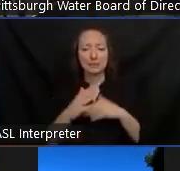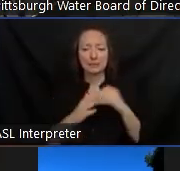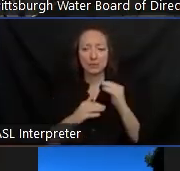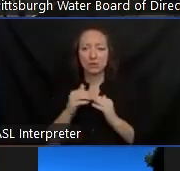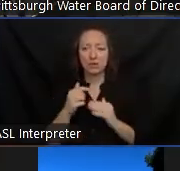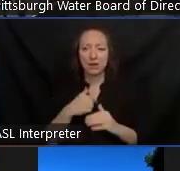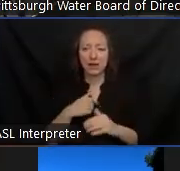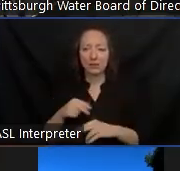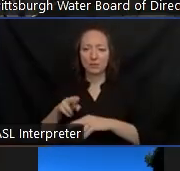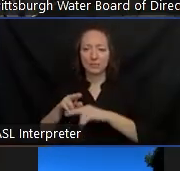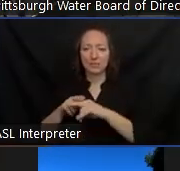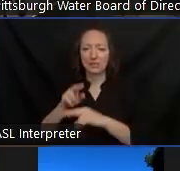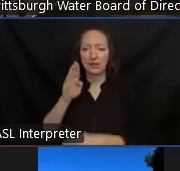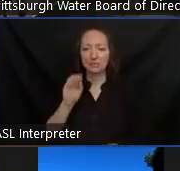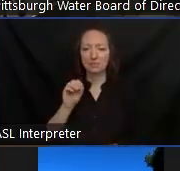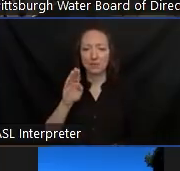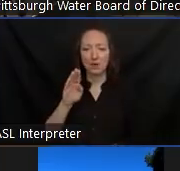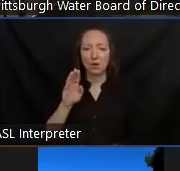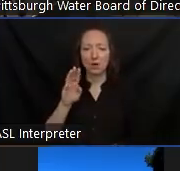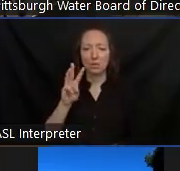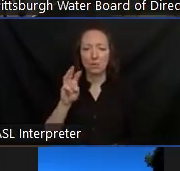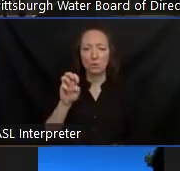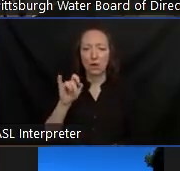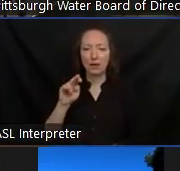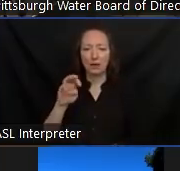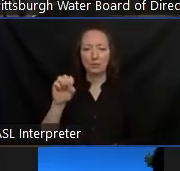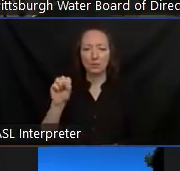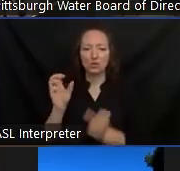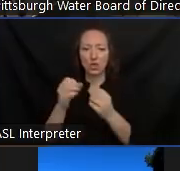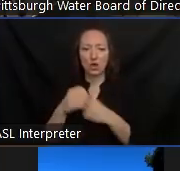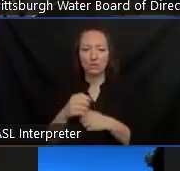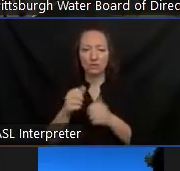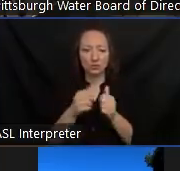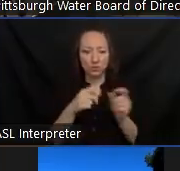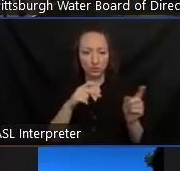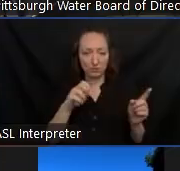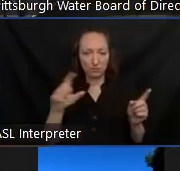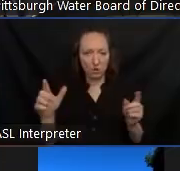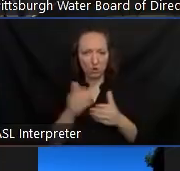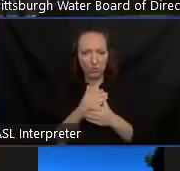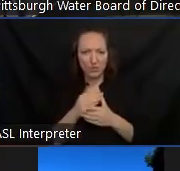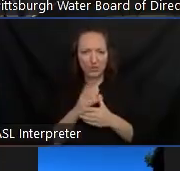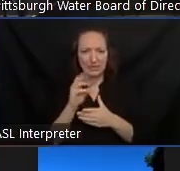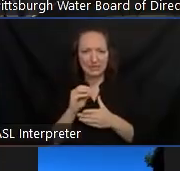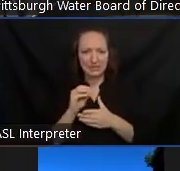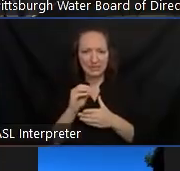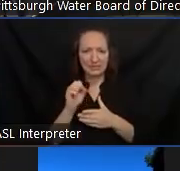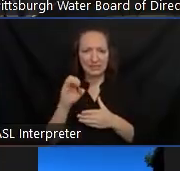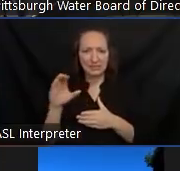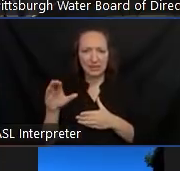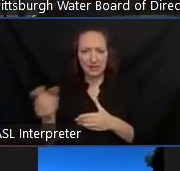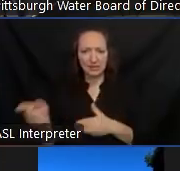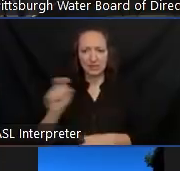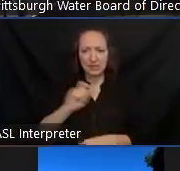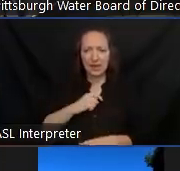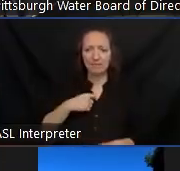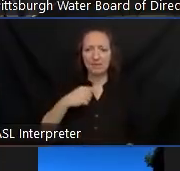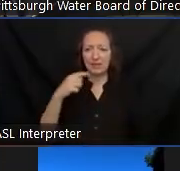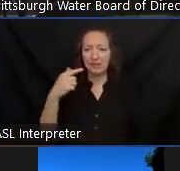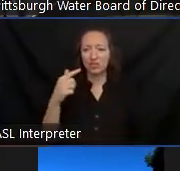Bob Weimer's office with Paul, and within 60 seconds, I was issued a GSD hat.